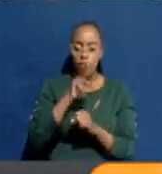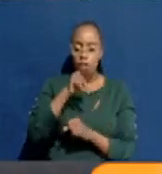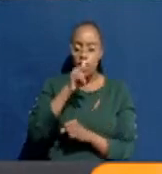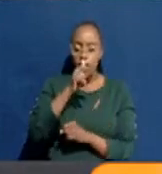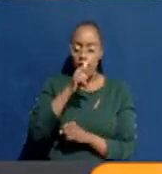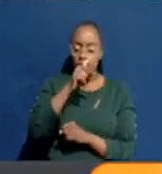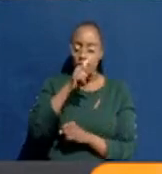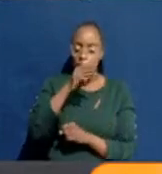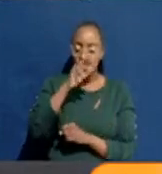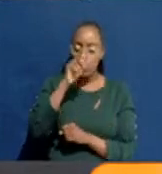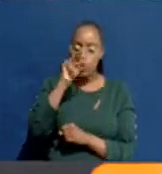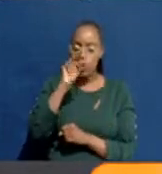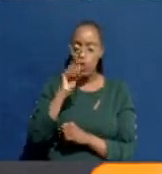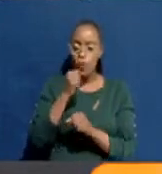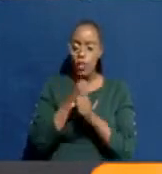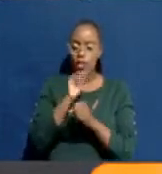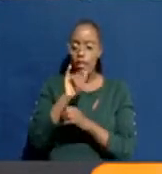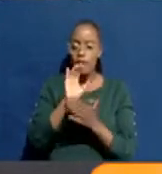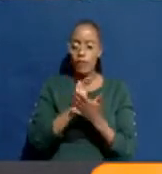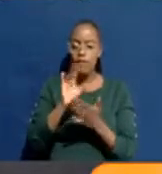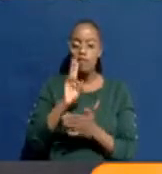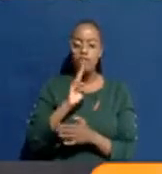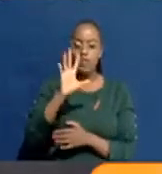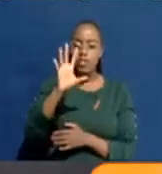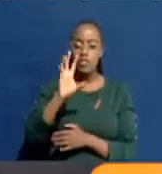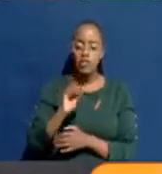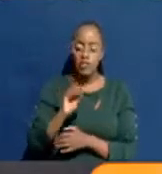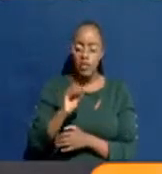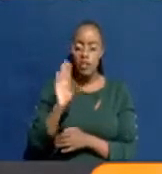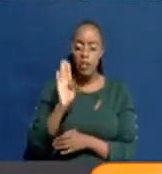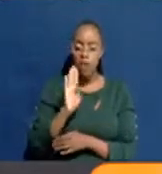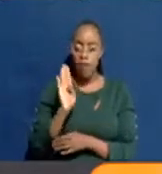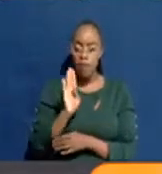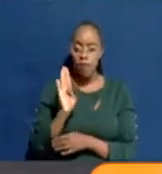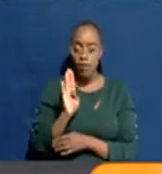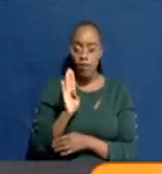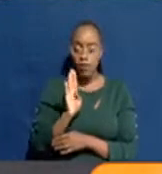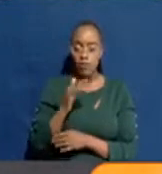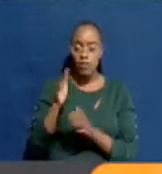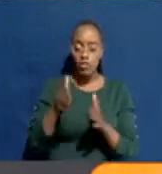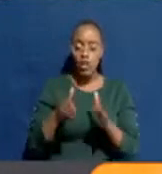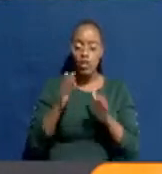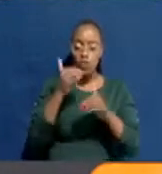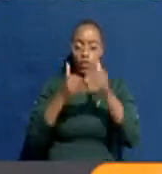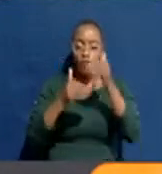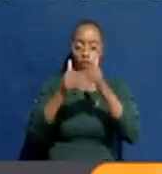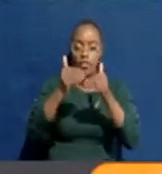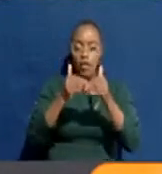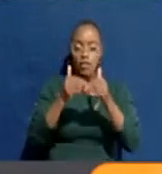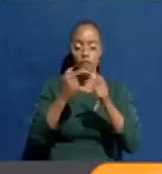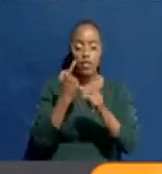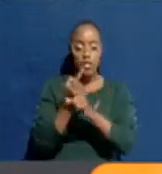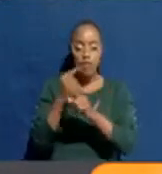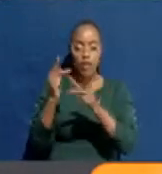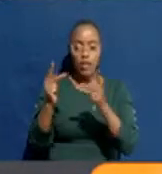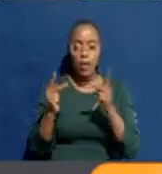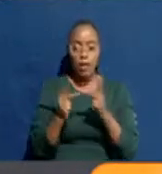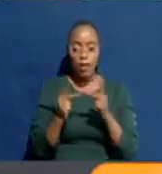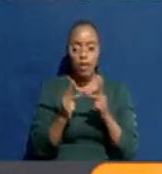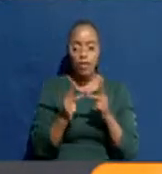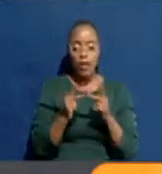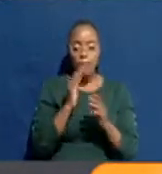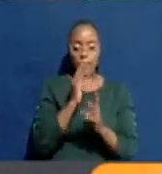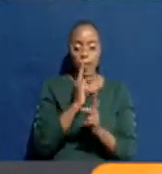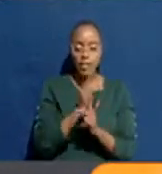actually did so. We allocated 250 billion Kenya shillings into our roads infrastructure across. That is